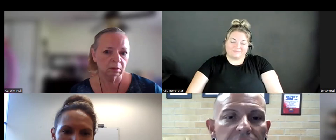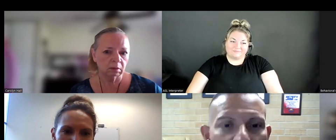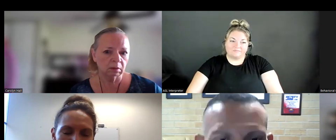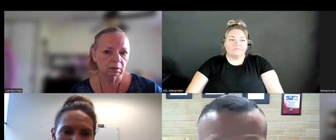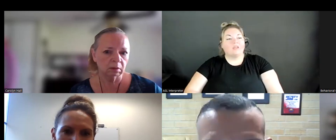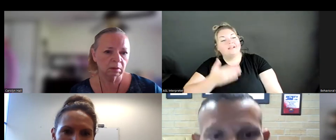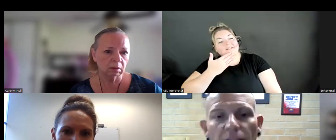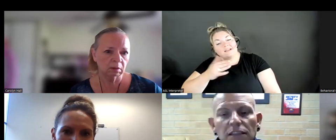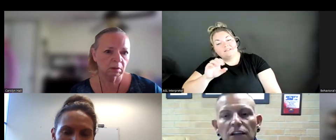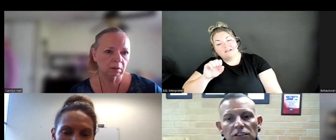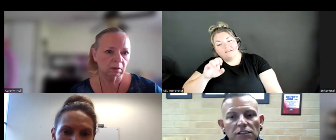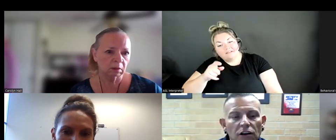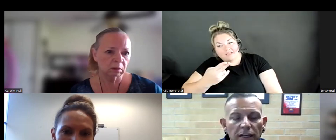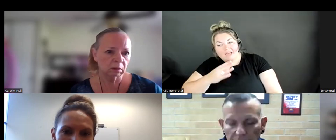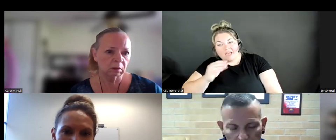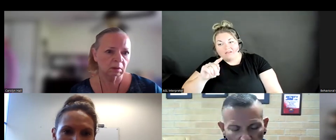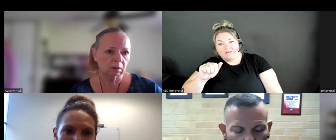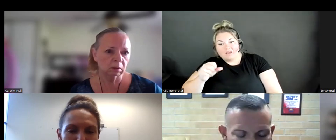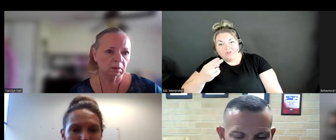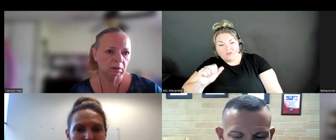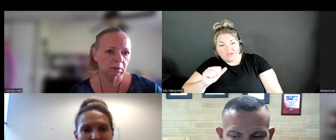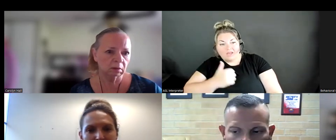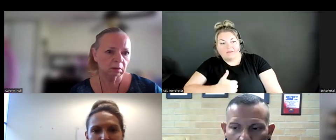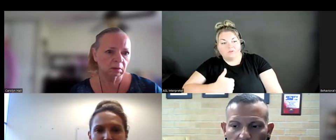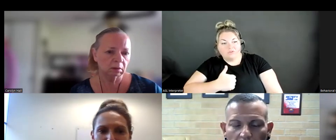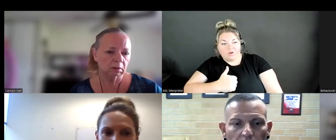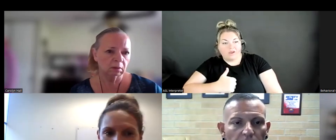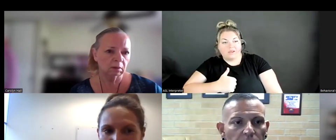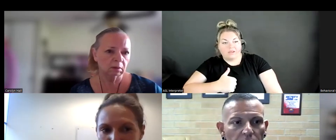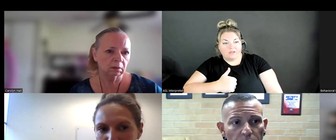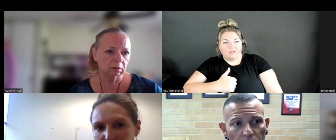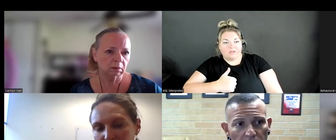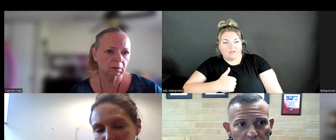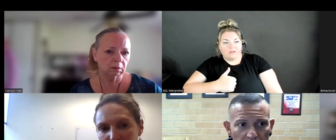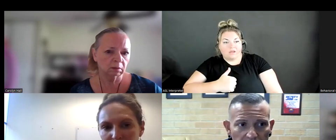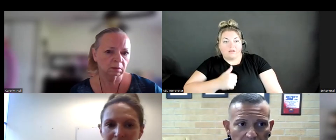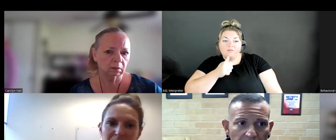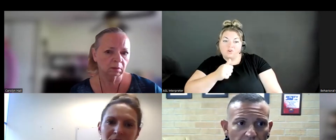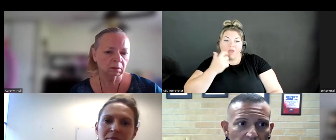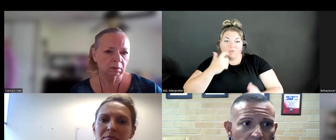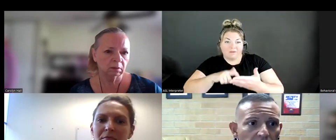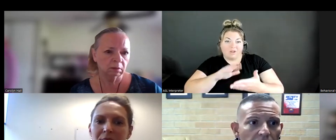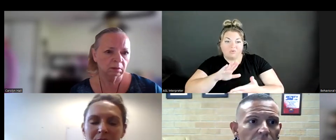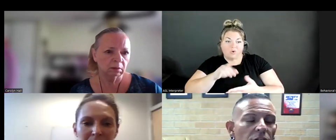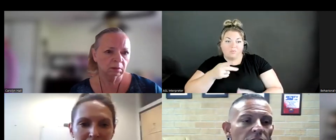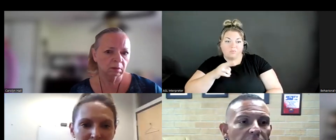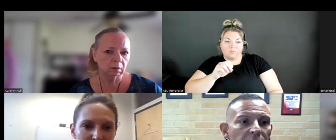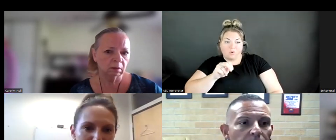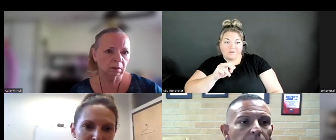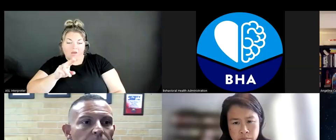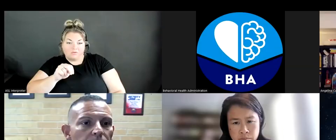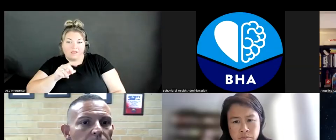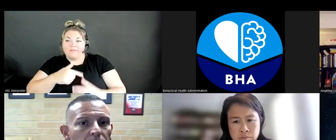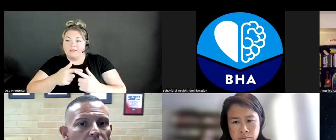I thank Seth and Tasha, sorry about not remembering your pronouns. And then Carolyn, you have your hand